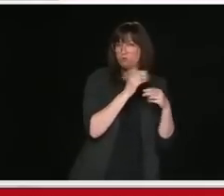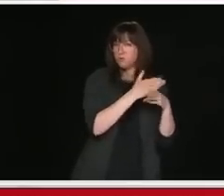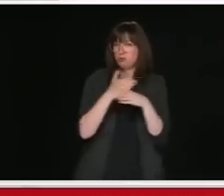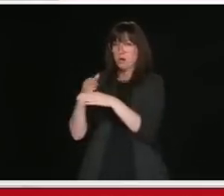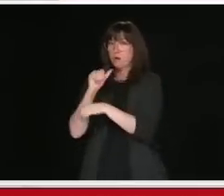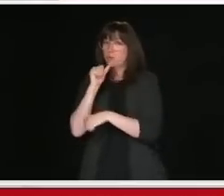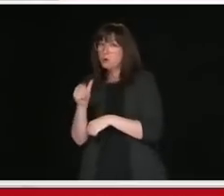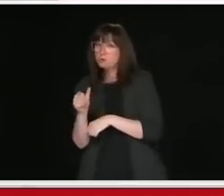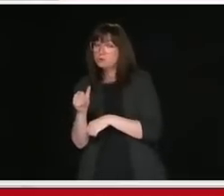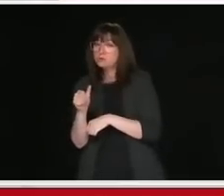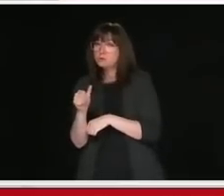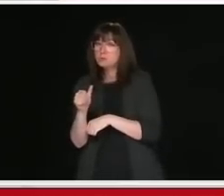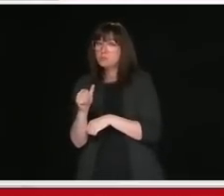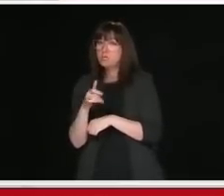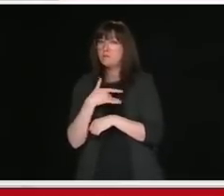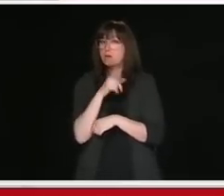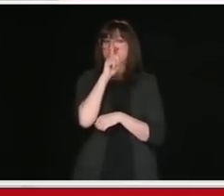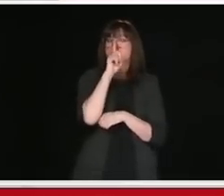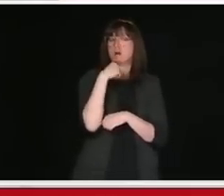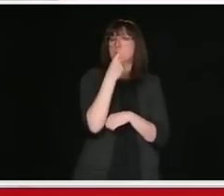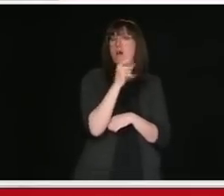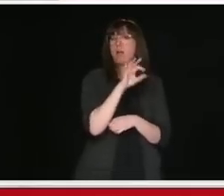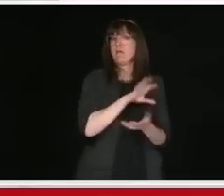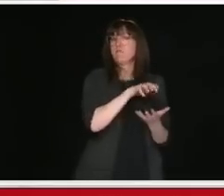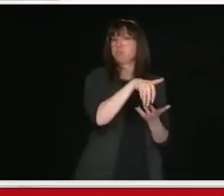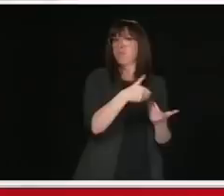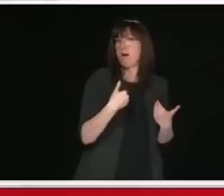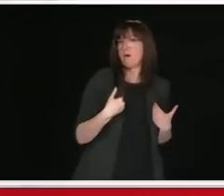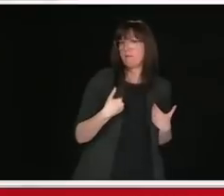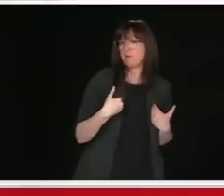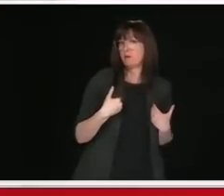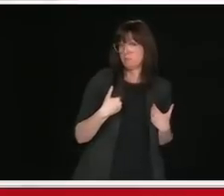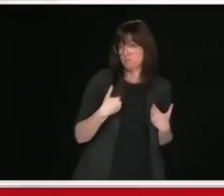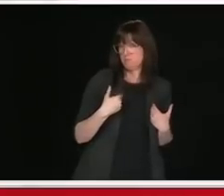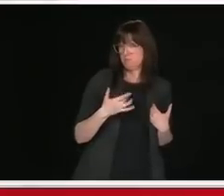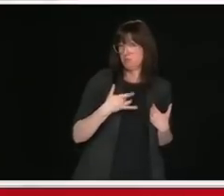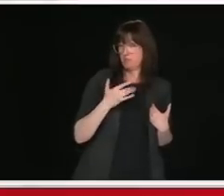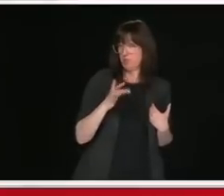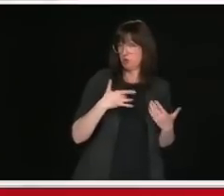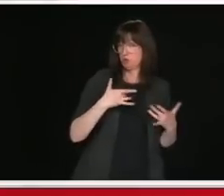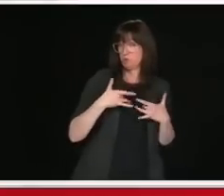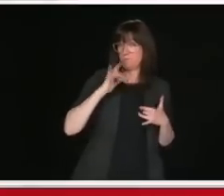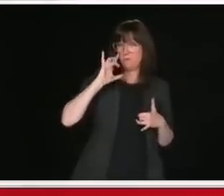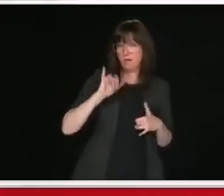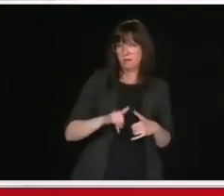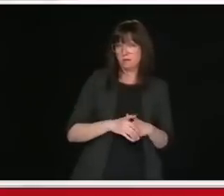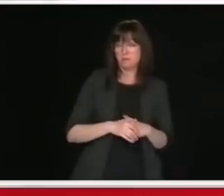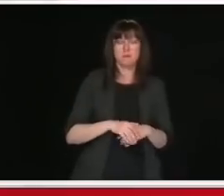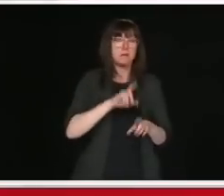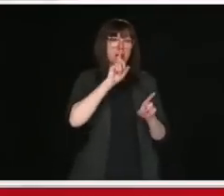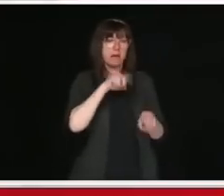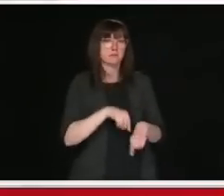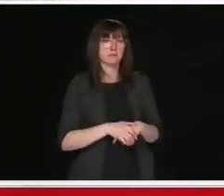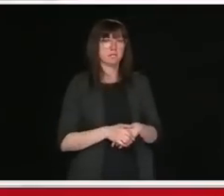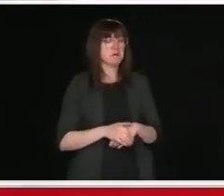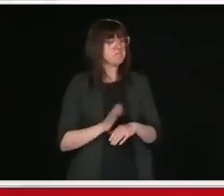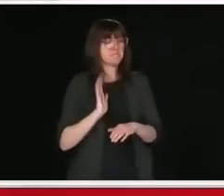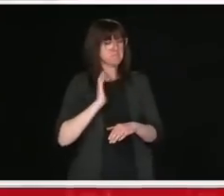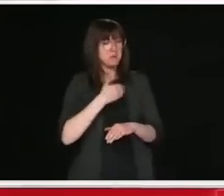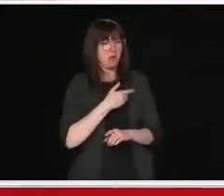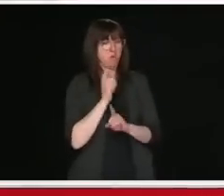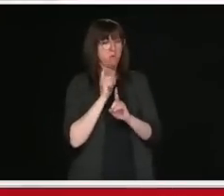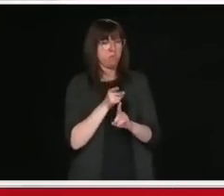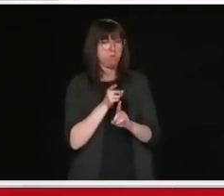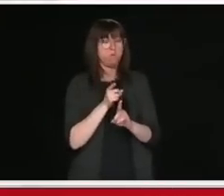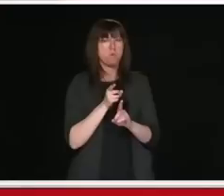be sharing or wanting to share as much? Is it part of your worries, and will you talk about this with the premiers? Our objective is